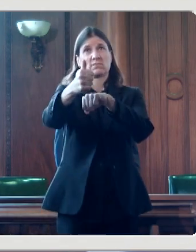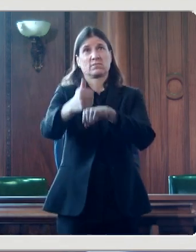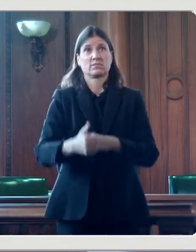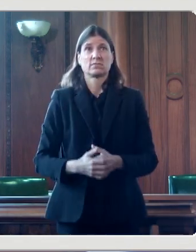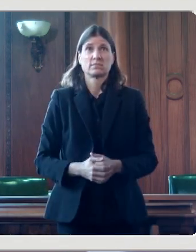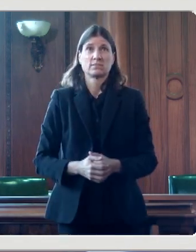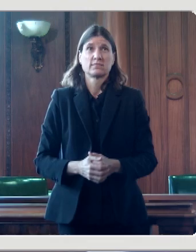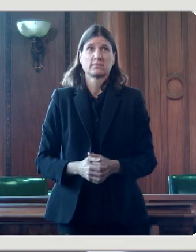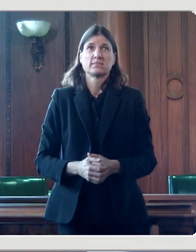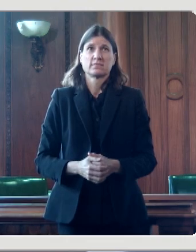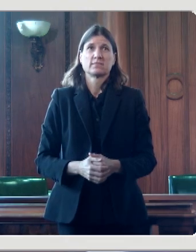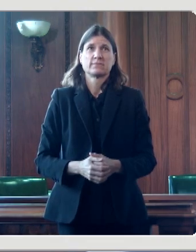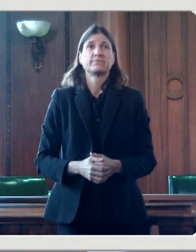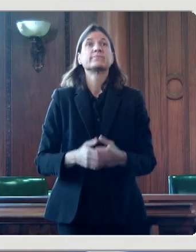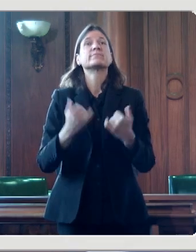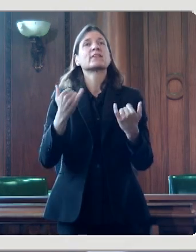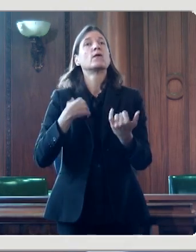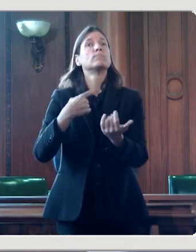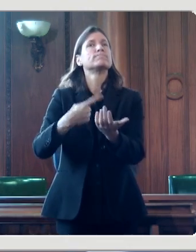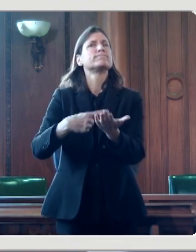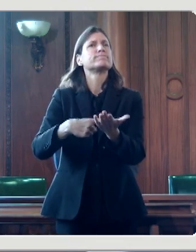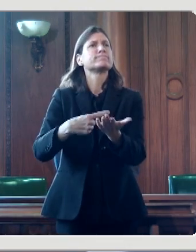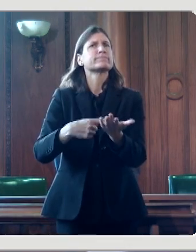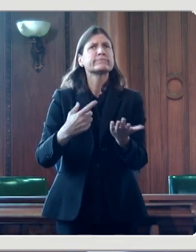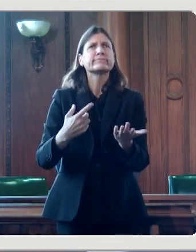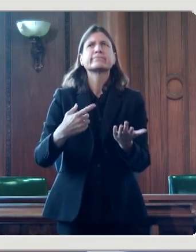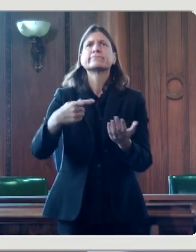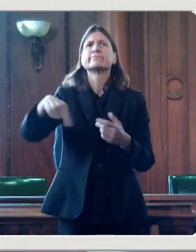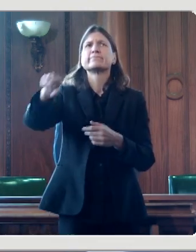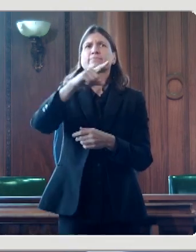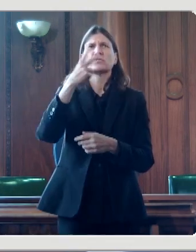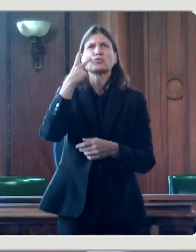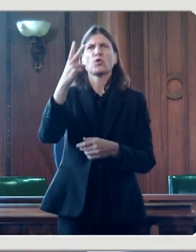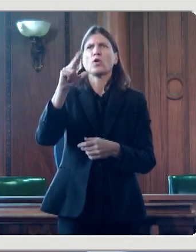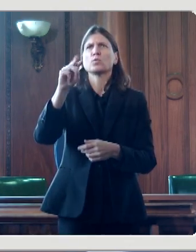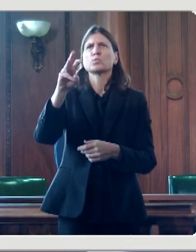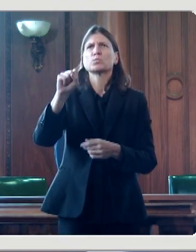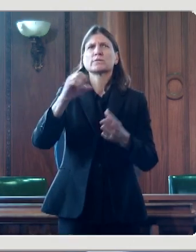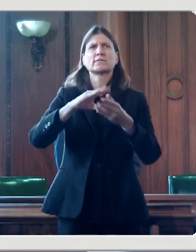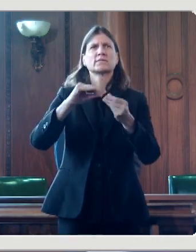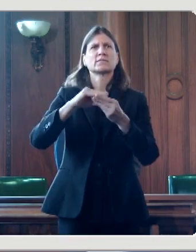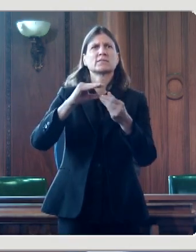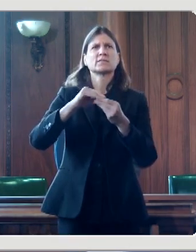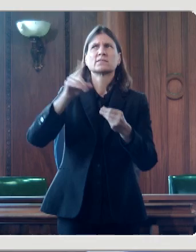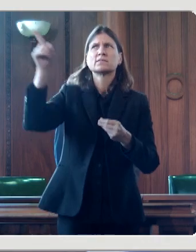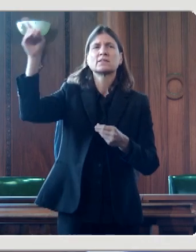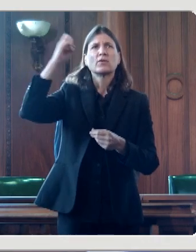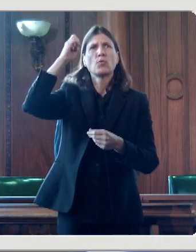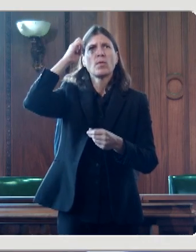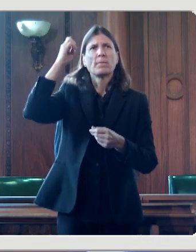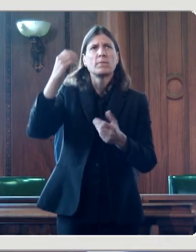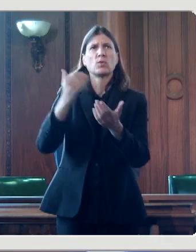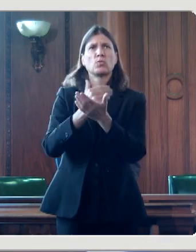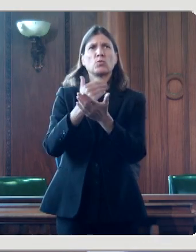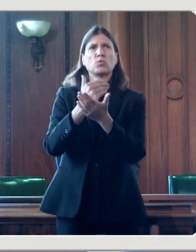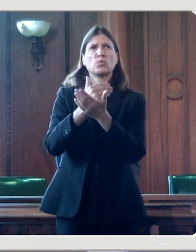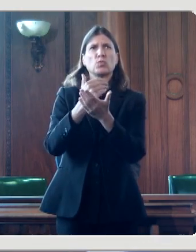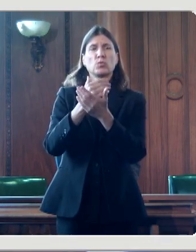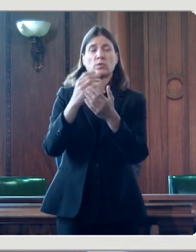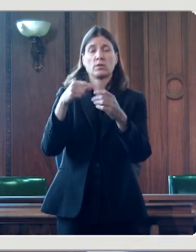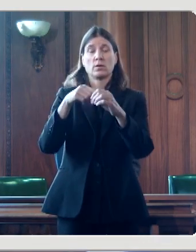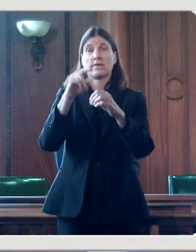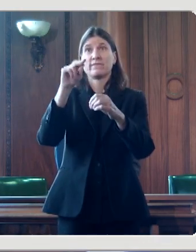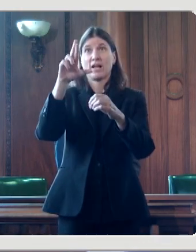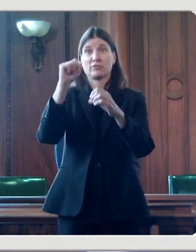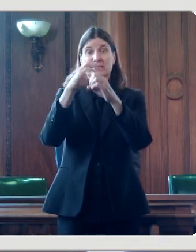in the United Kingdom. It's been confirmed in 3 states in the United States. It should be assumed to be here in Massachusetts.